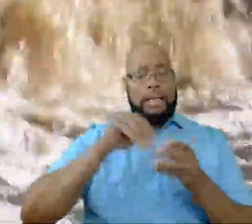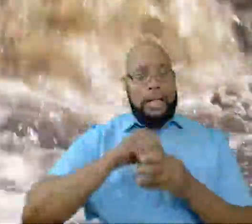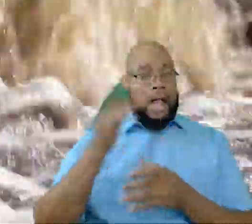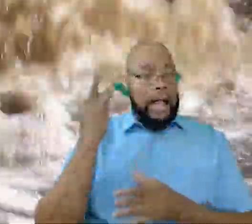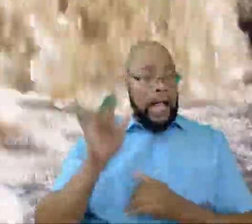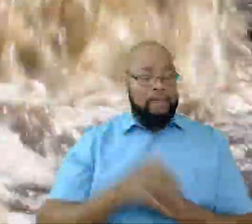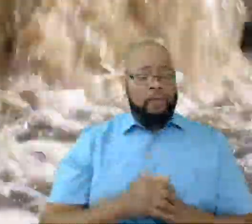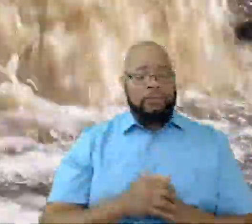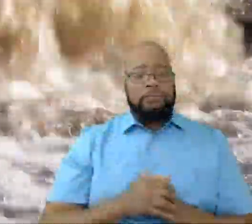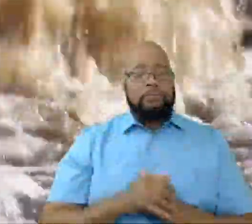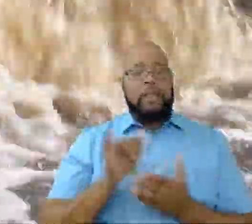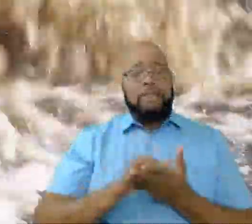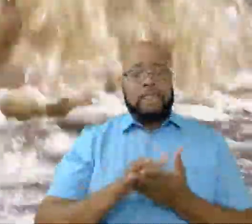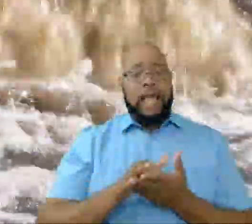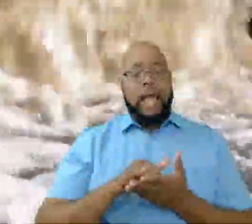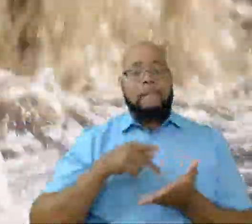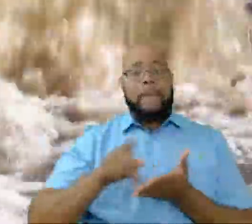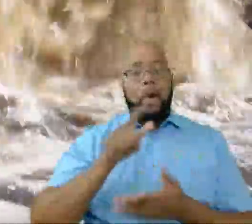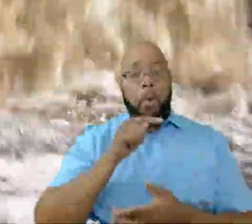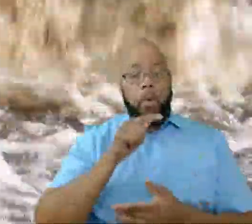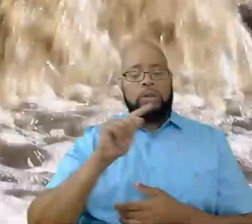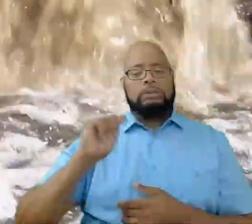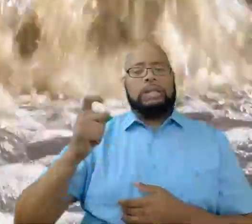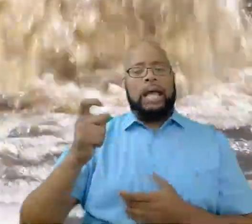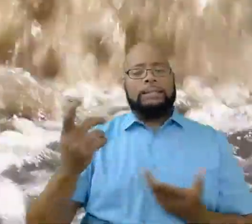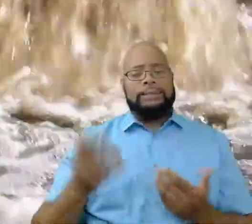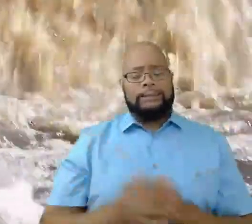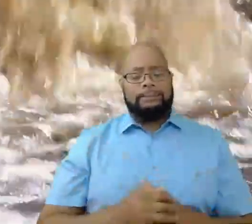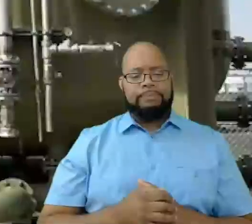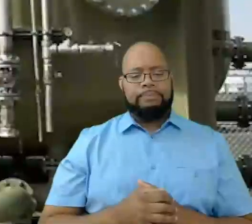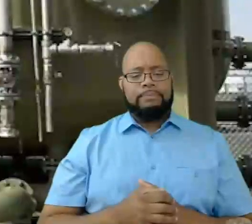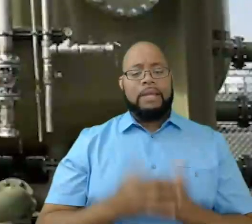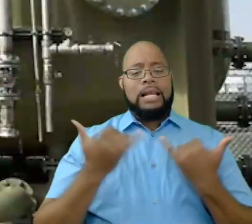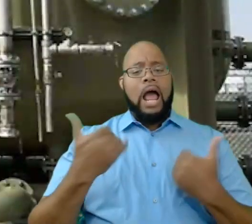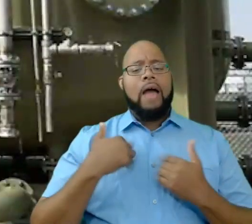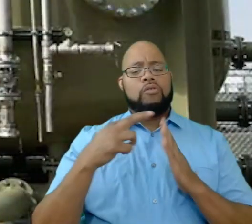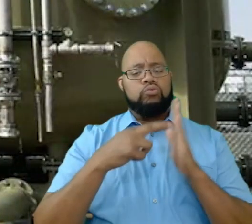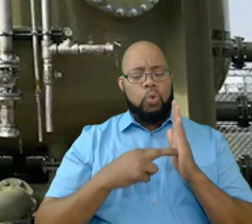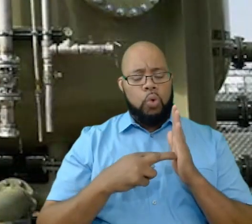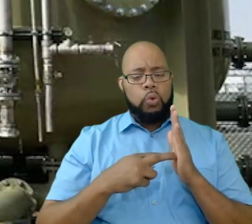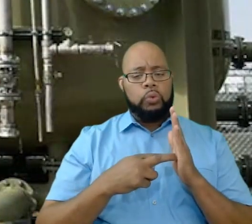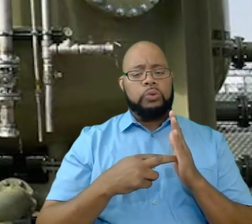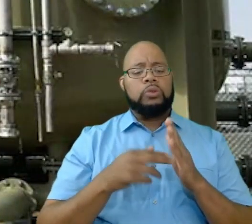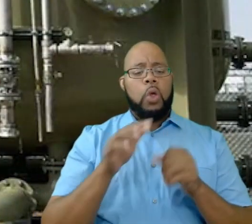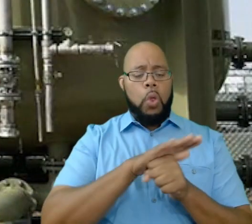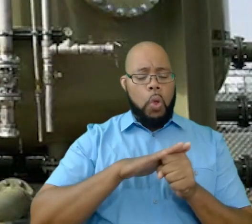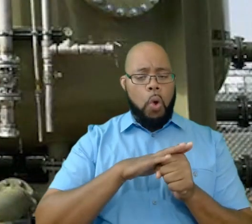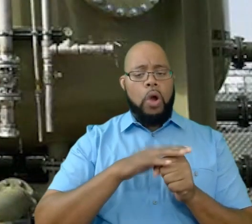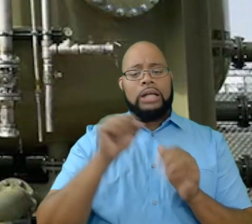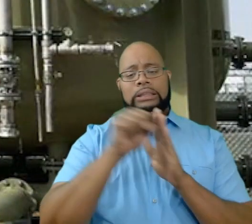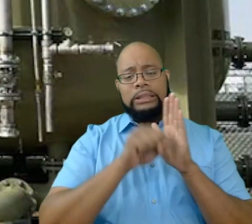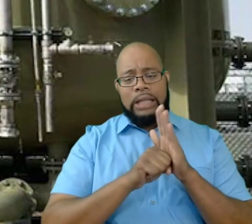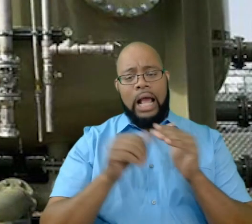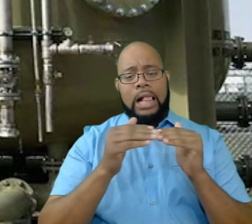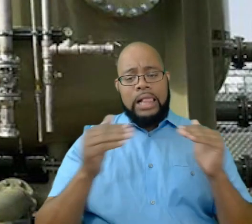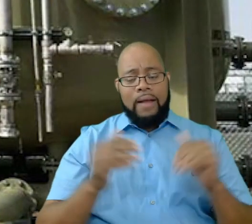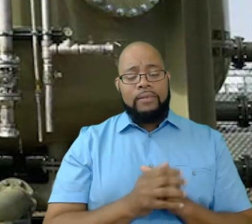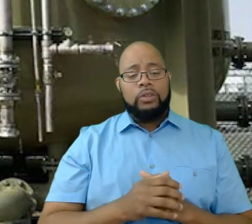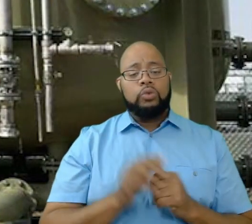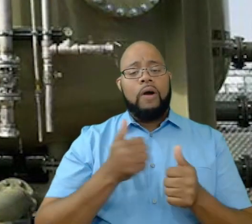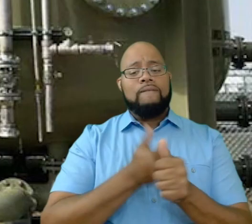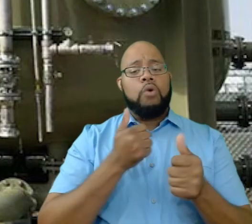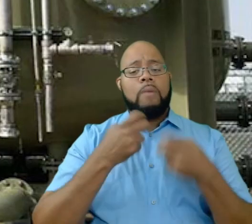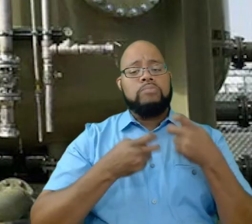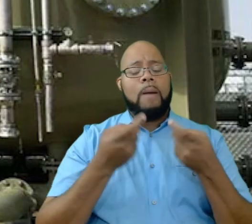million cleanup in the state of California, which ultimately is paid for by tax money. There are now some regulatory measures in place both on state